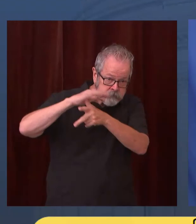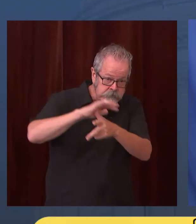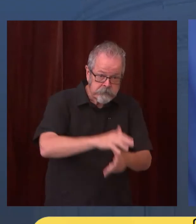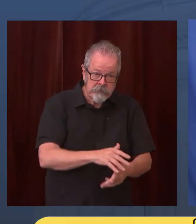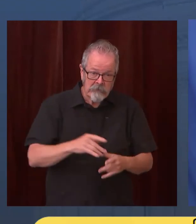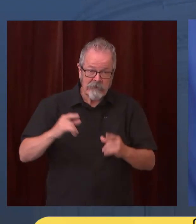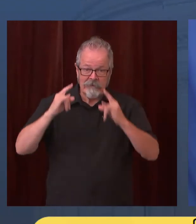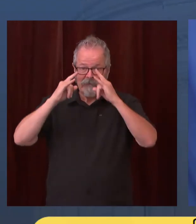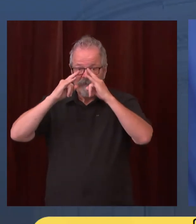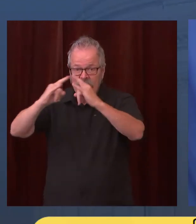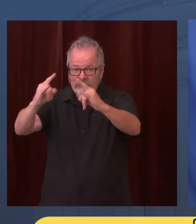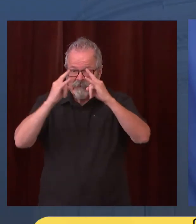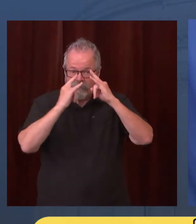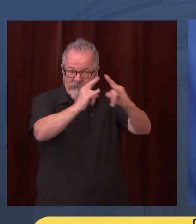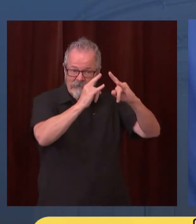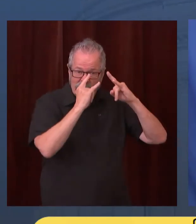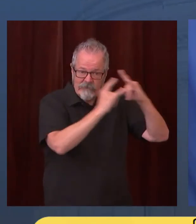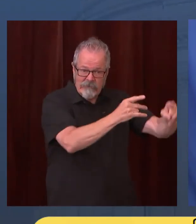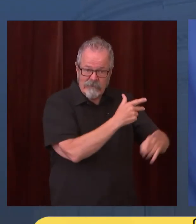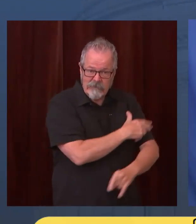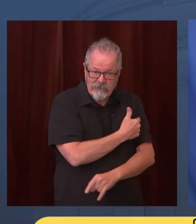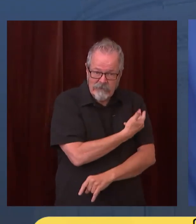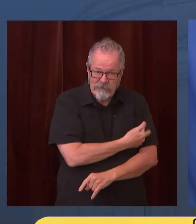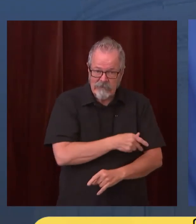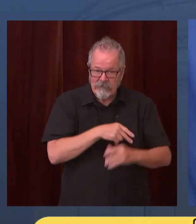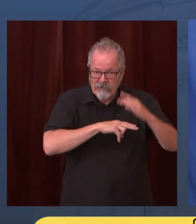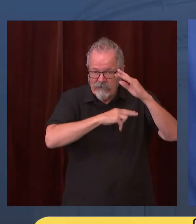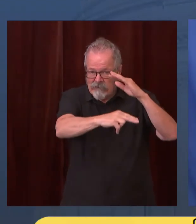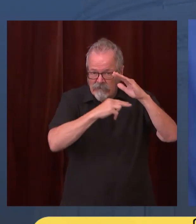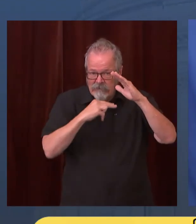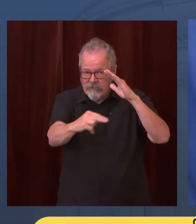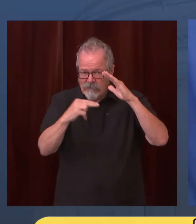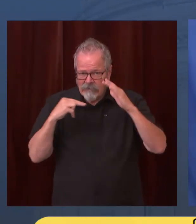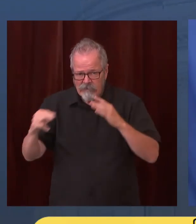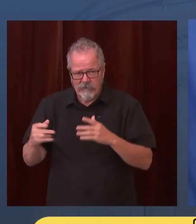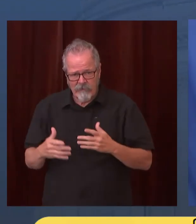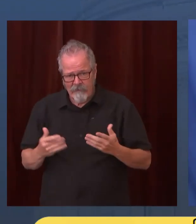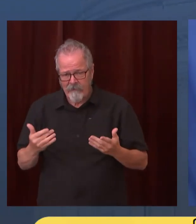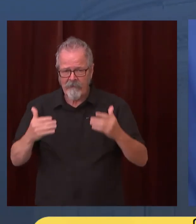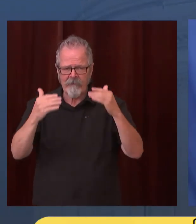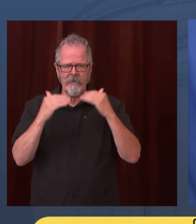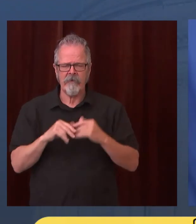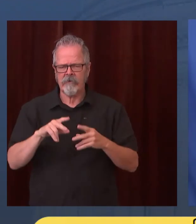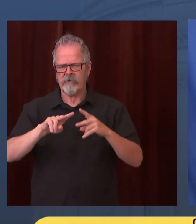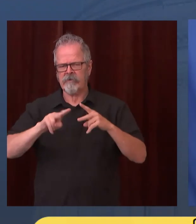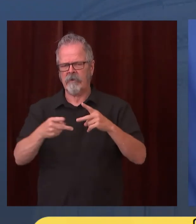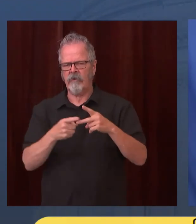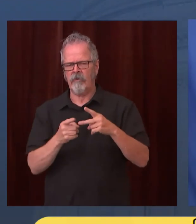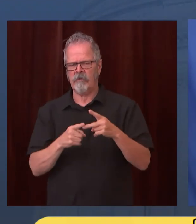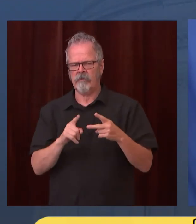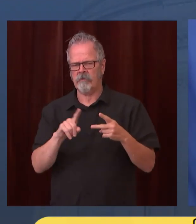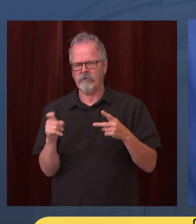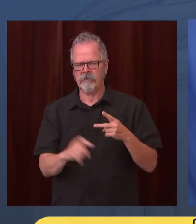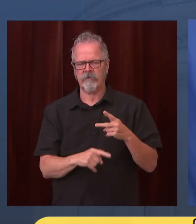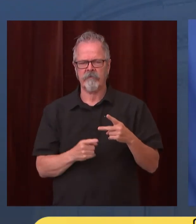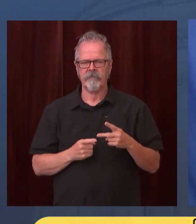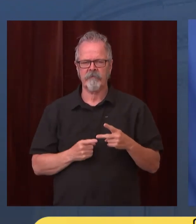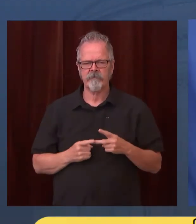unvaccinated, similar to what Jefferson and Clallam counties and the Mariners and the Sounders and others have done? At what point would we see that